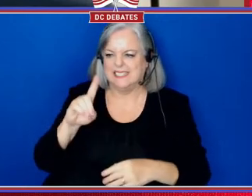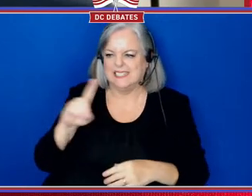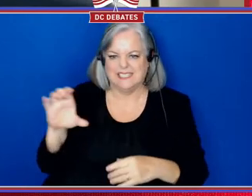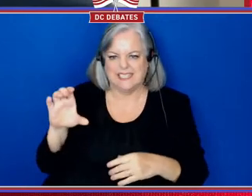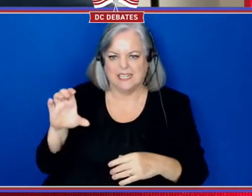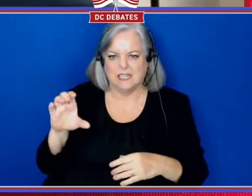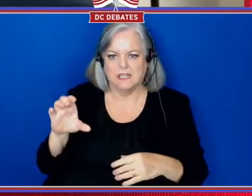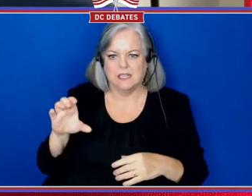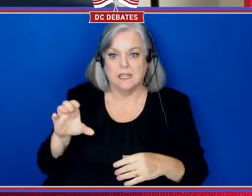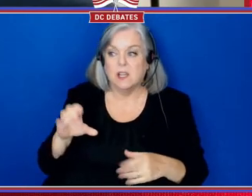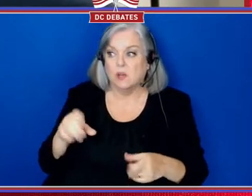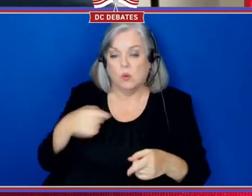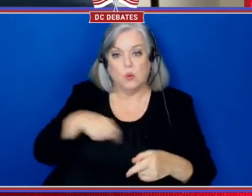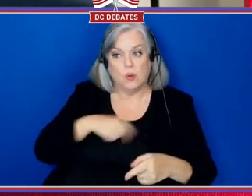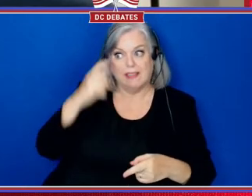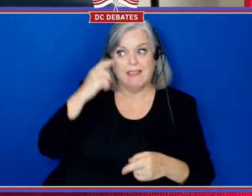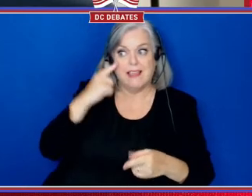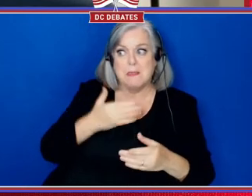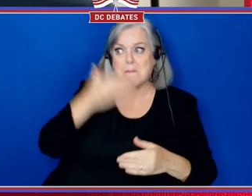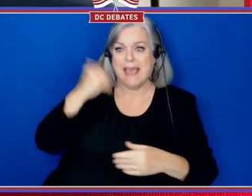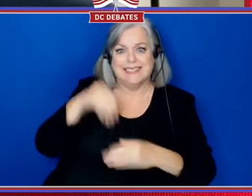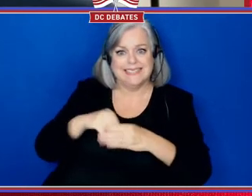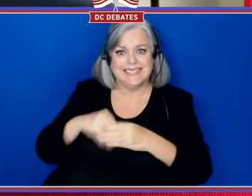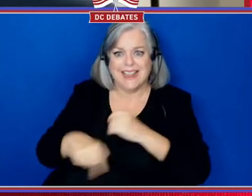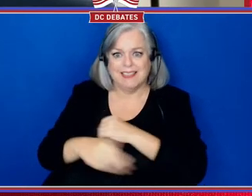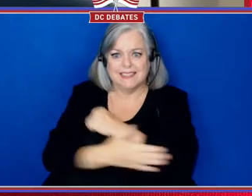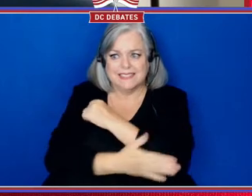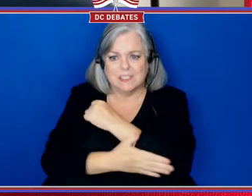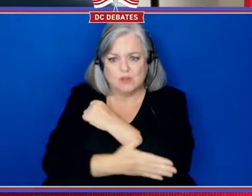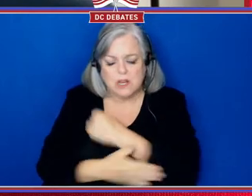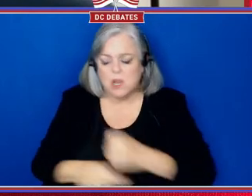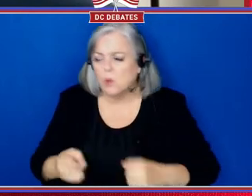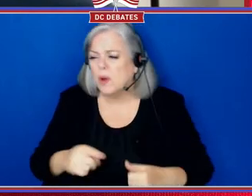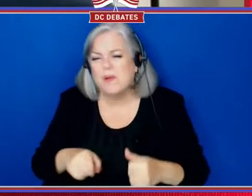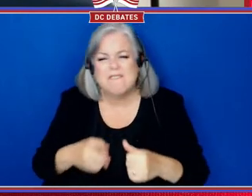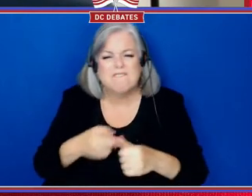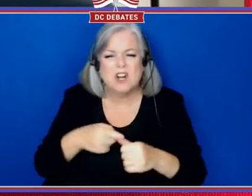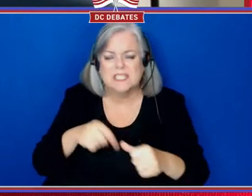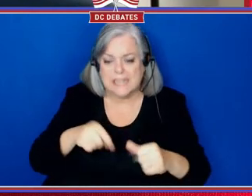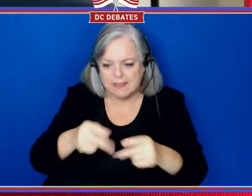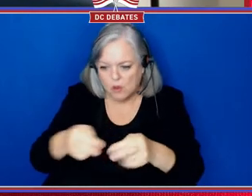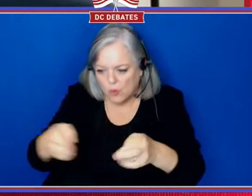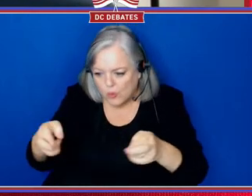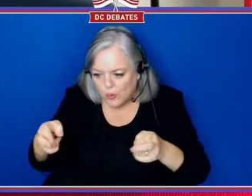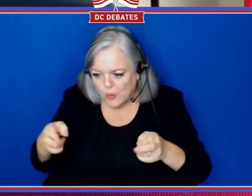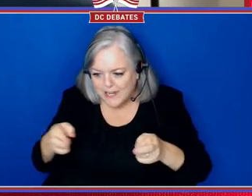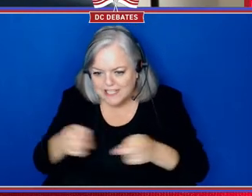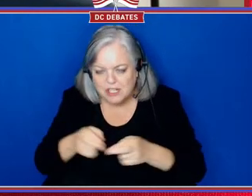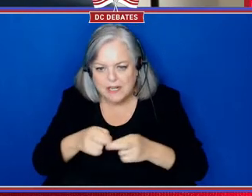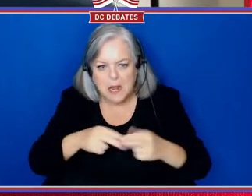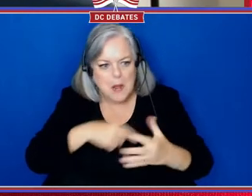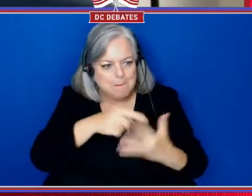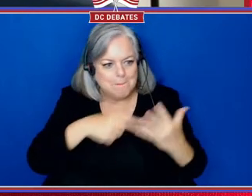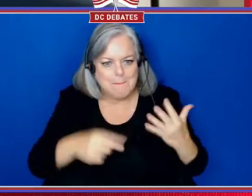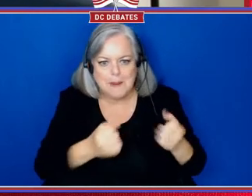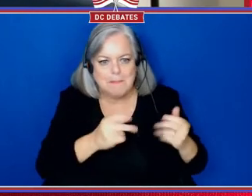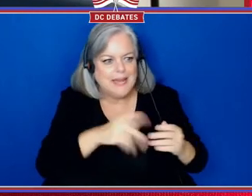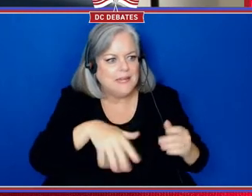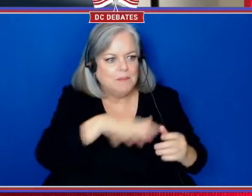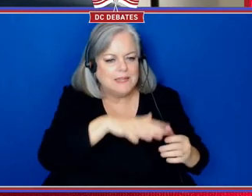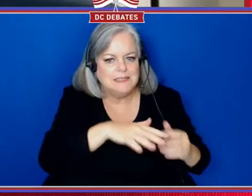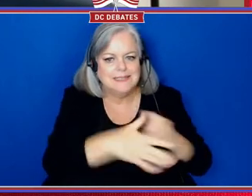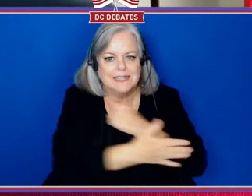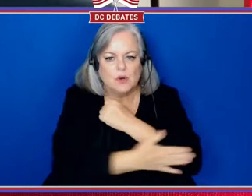best in the nation. We were the first in the region and in many places in the country to have free rapid testing available at